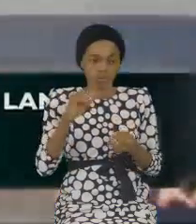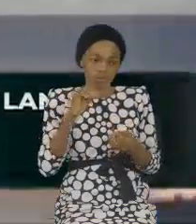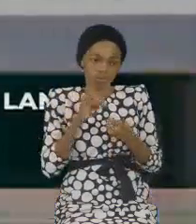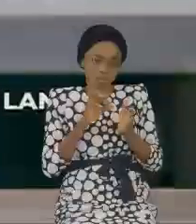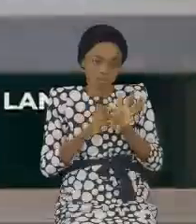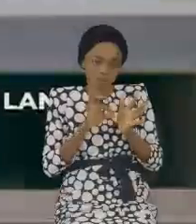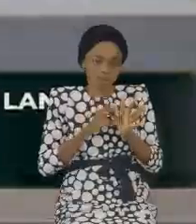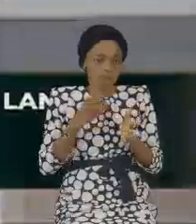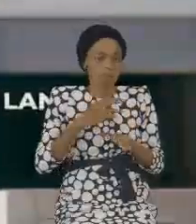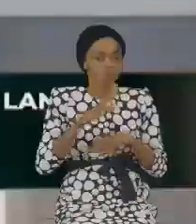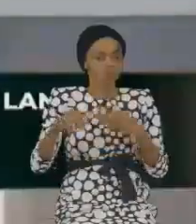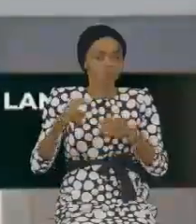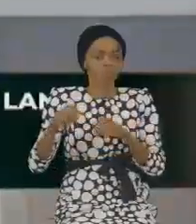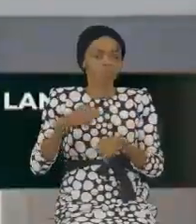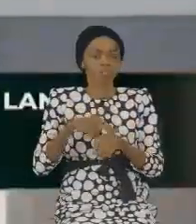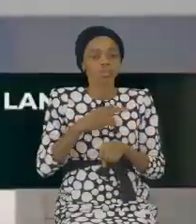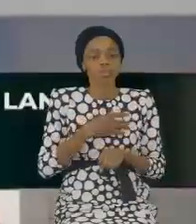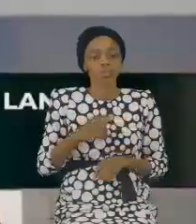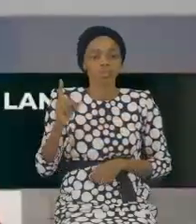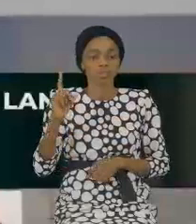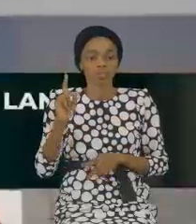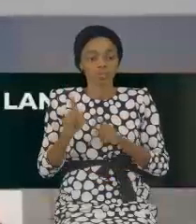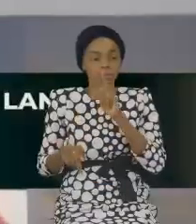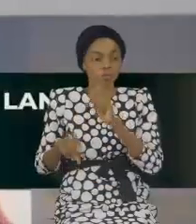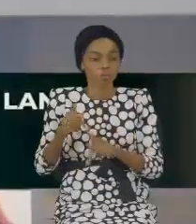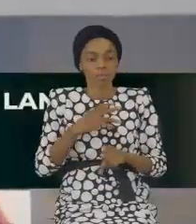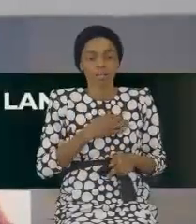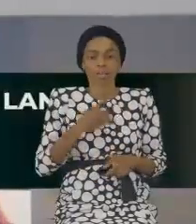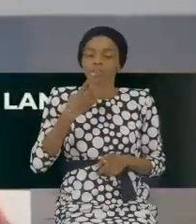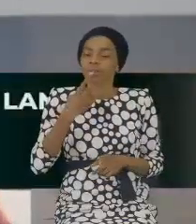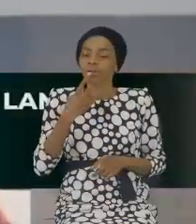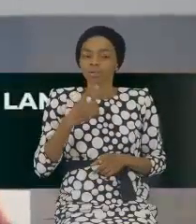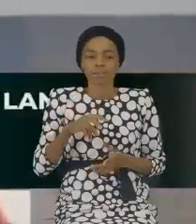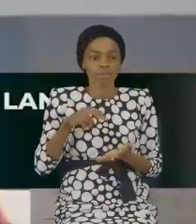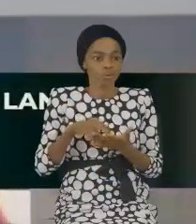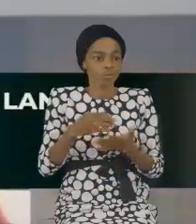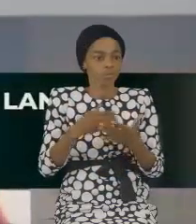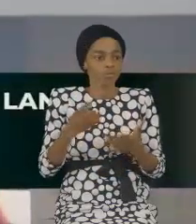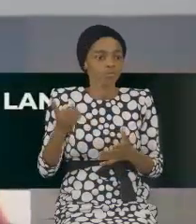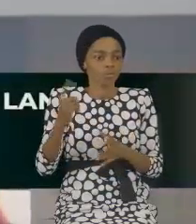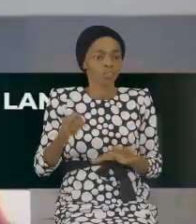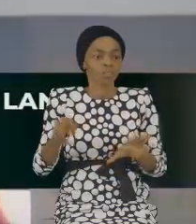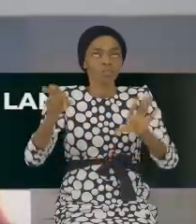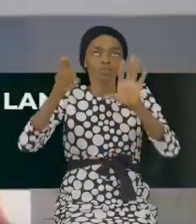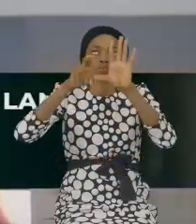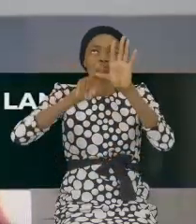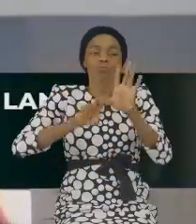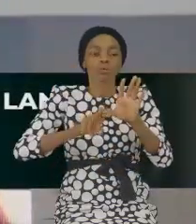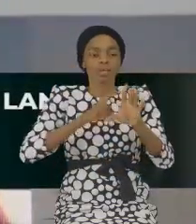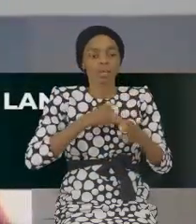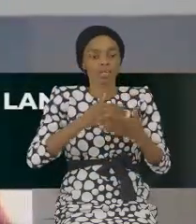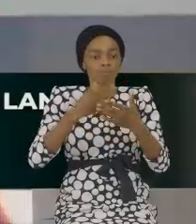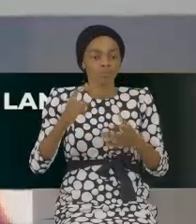the nations and kindreds and people and tongues, stood before the throne and before